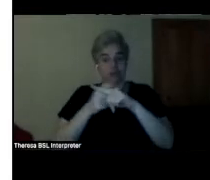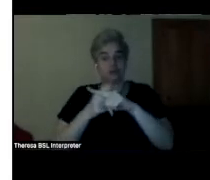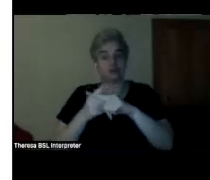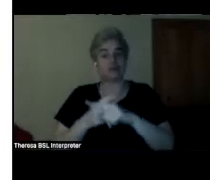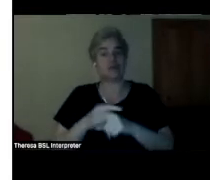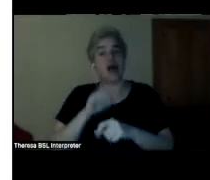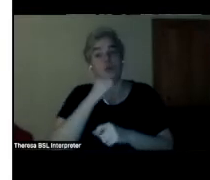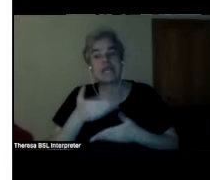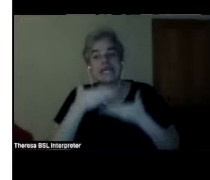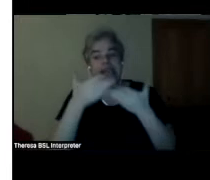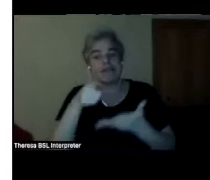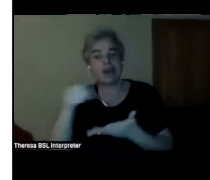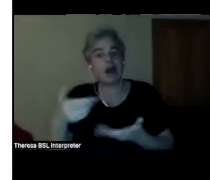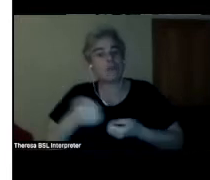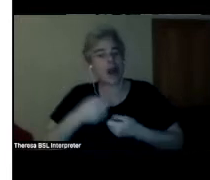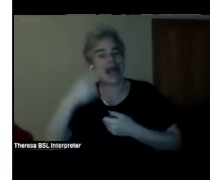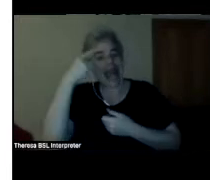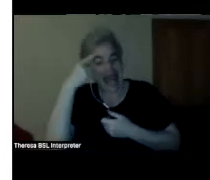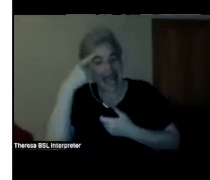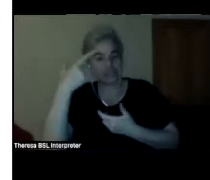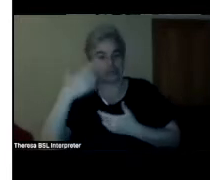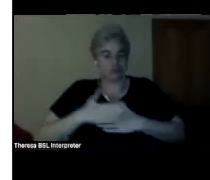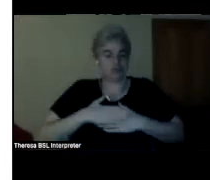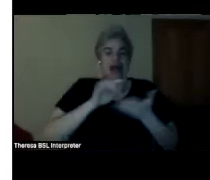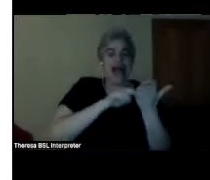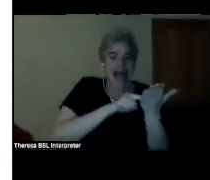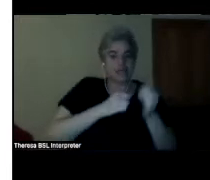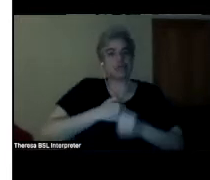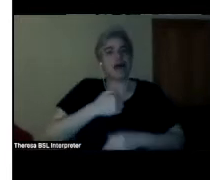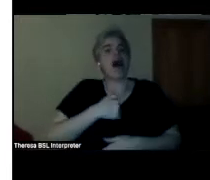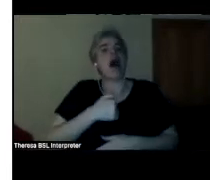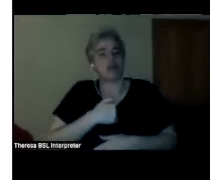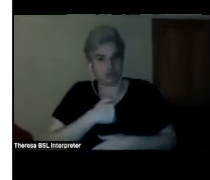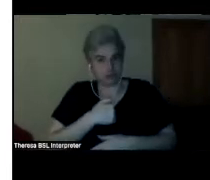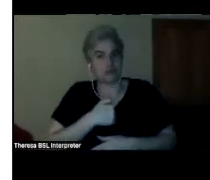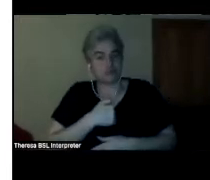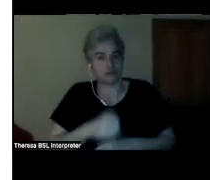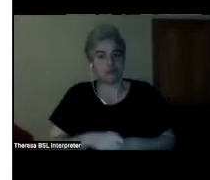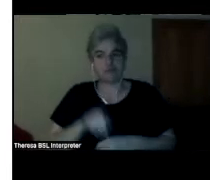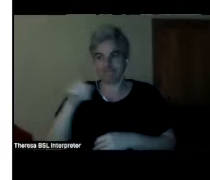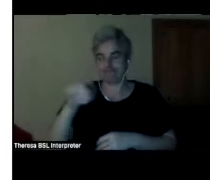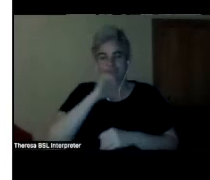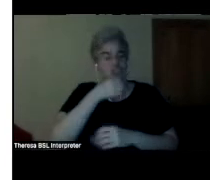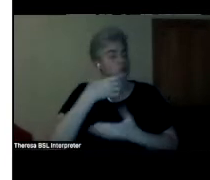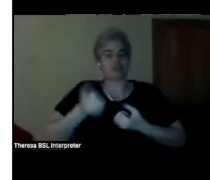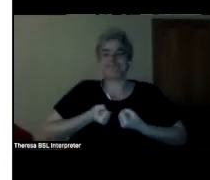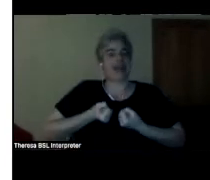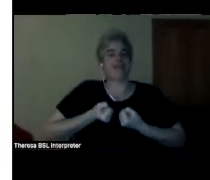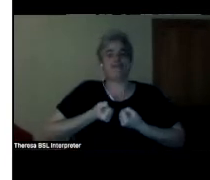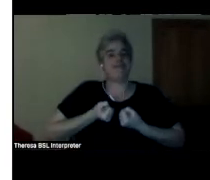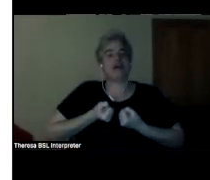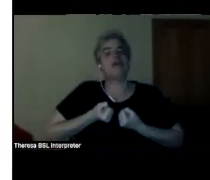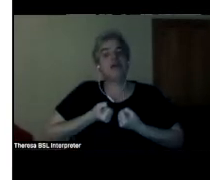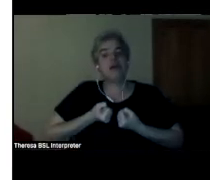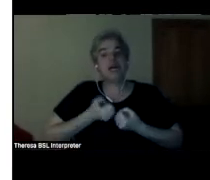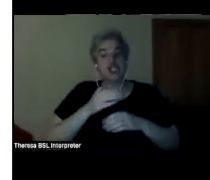"I would have given her my head, my hand, my heart. She would not have them. She